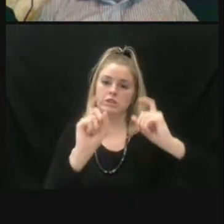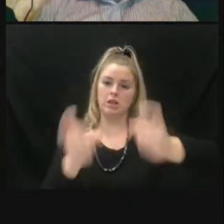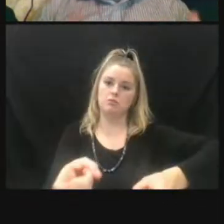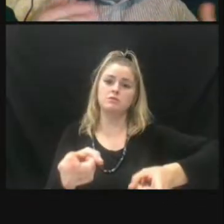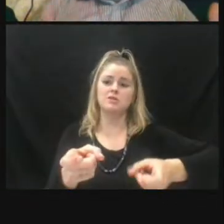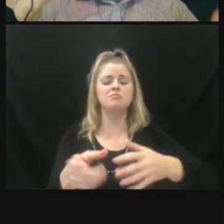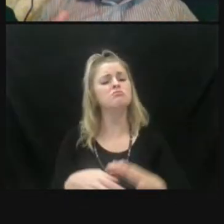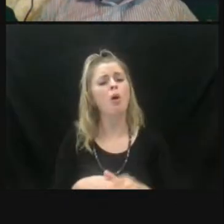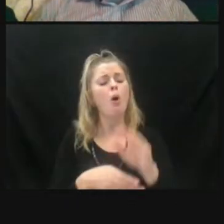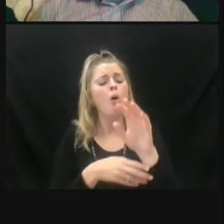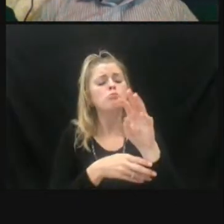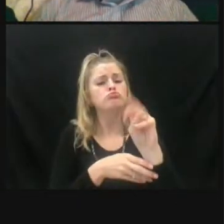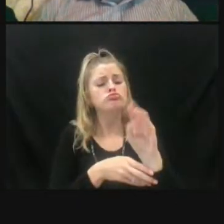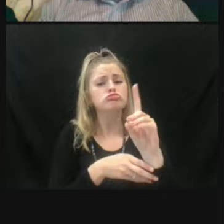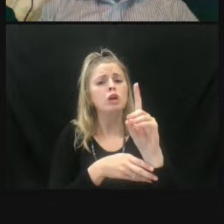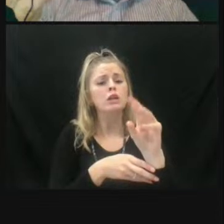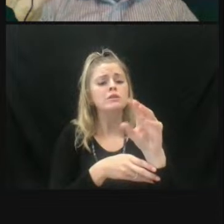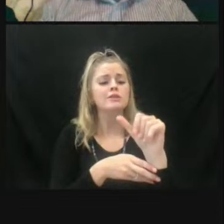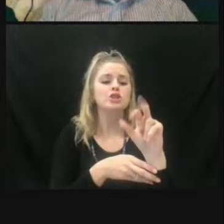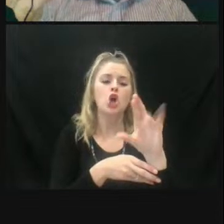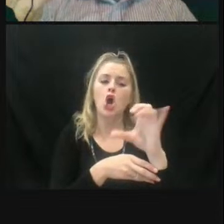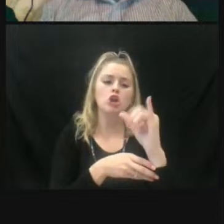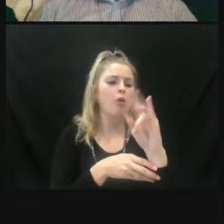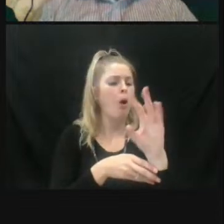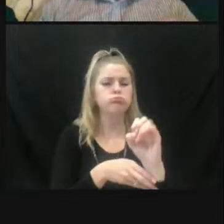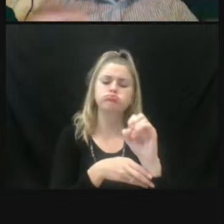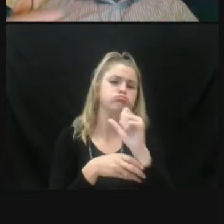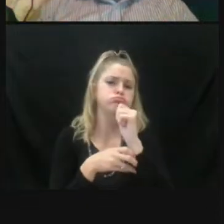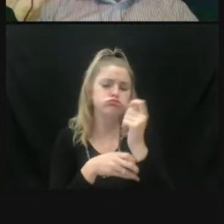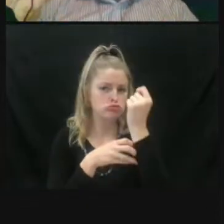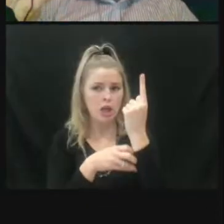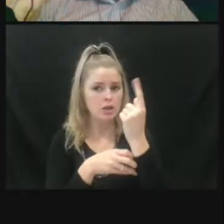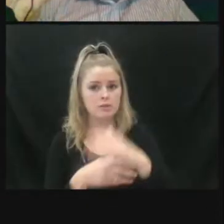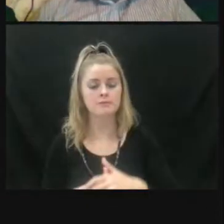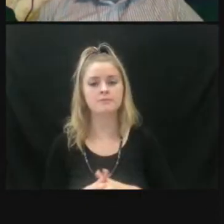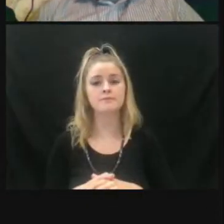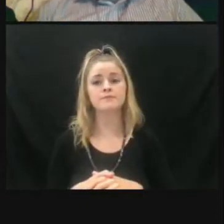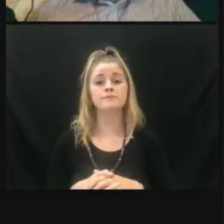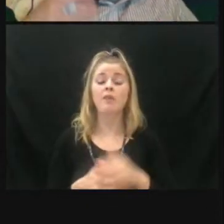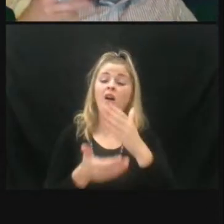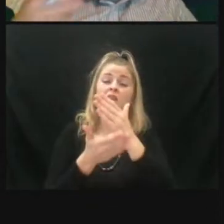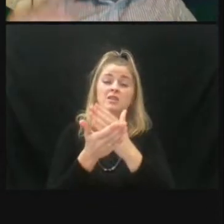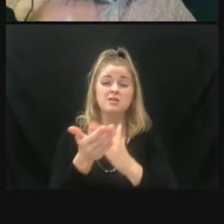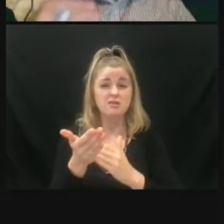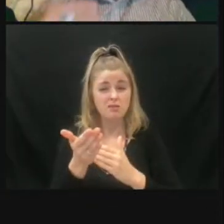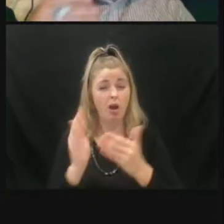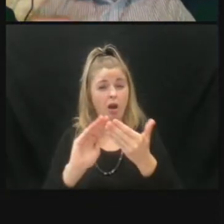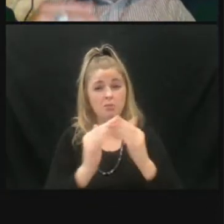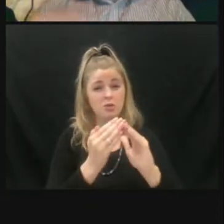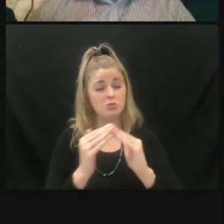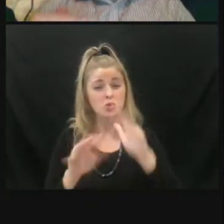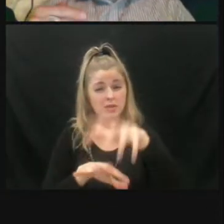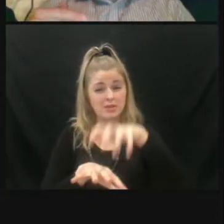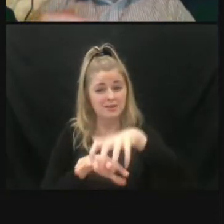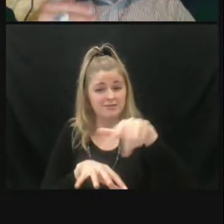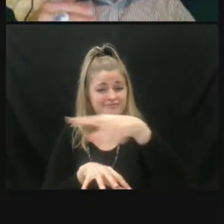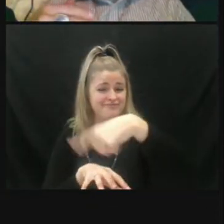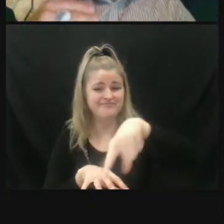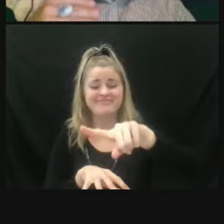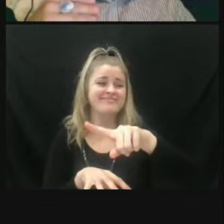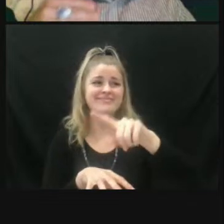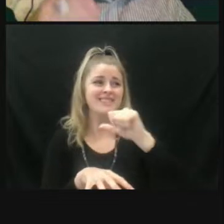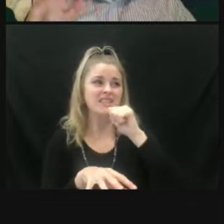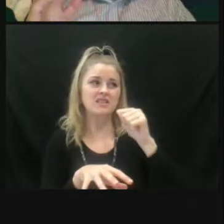of their own, did not understand. As I'd stated earlier, some of the communities felt that monetary compensation was a